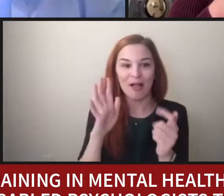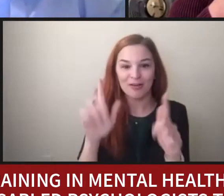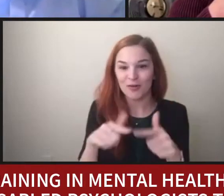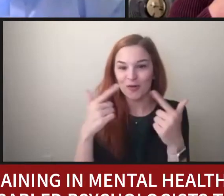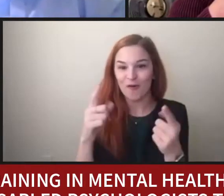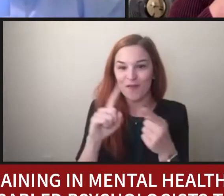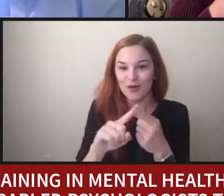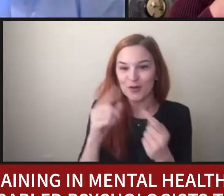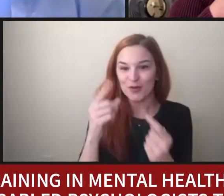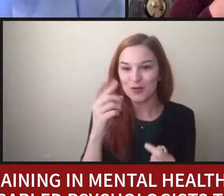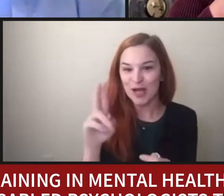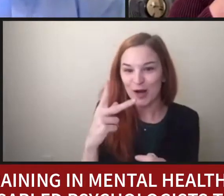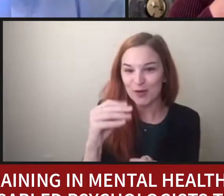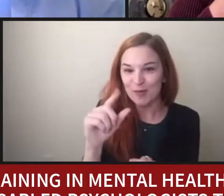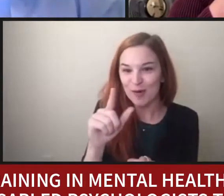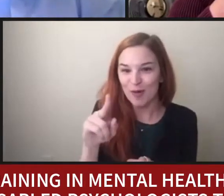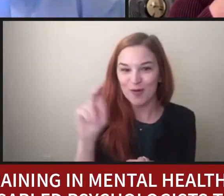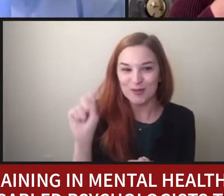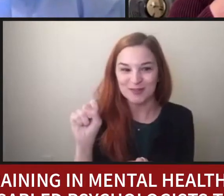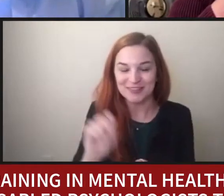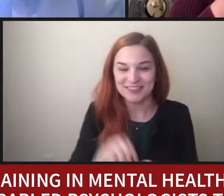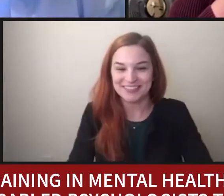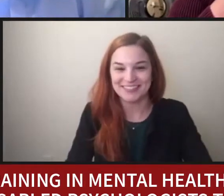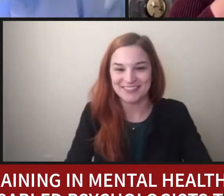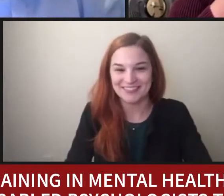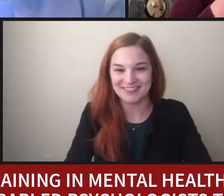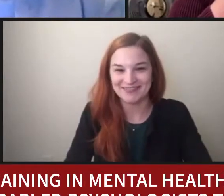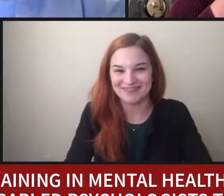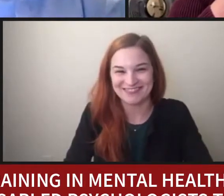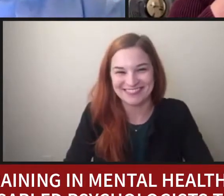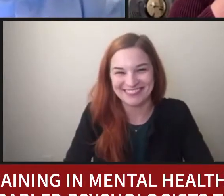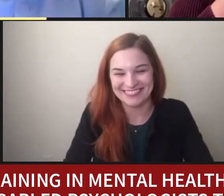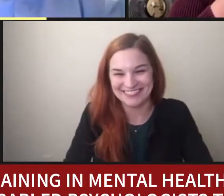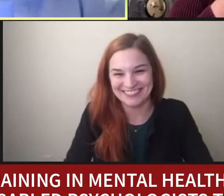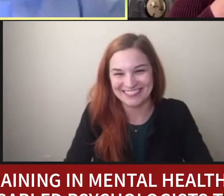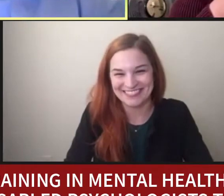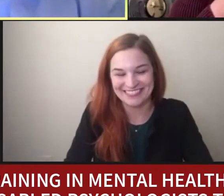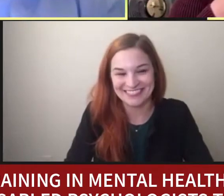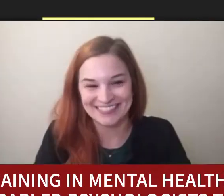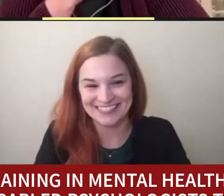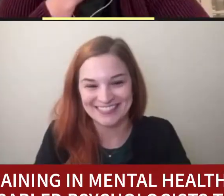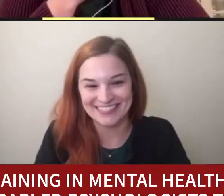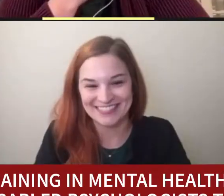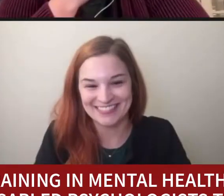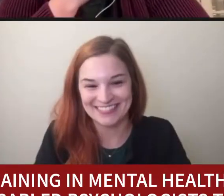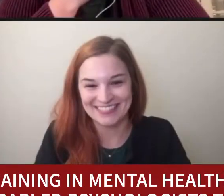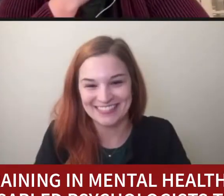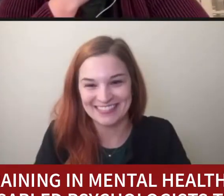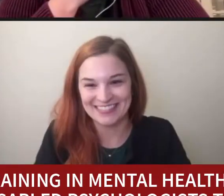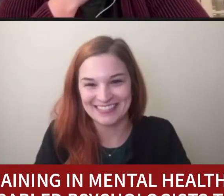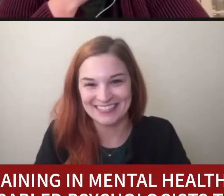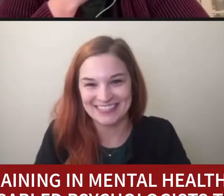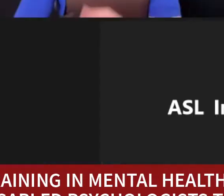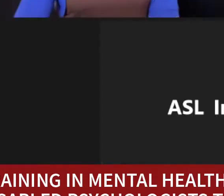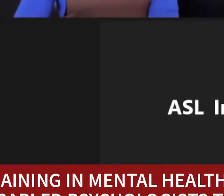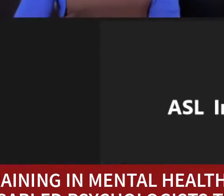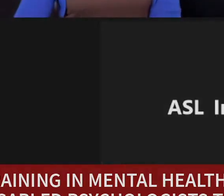for everyone. And I'm going to go ahead and turn it back over to Dr. Poulos. Thank you. Thank you. Thank you.